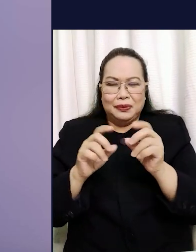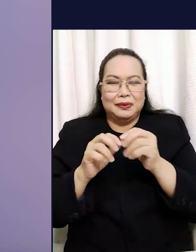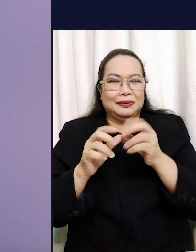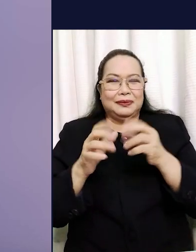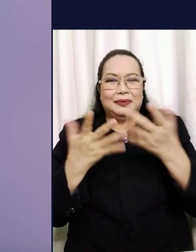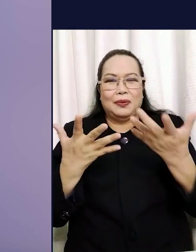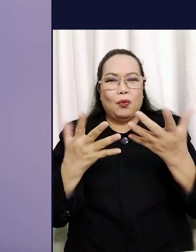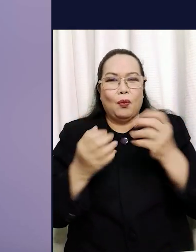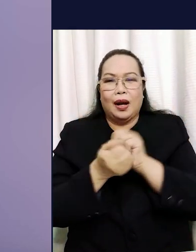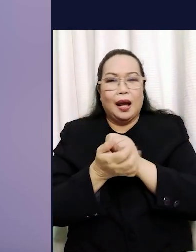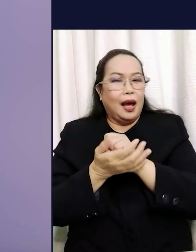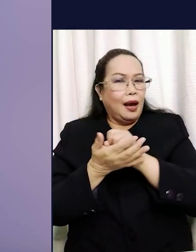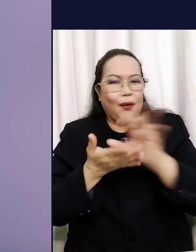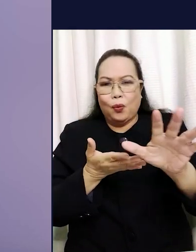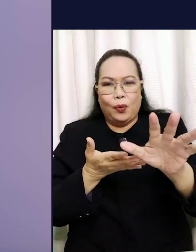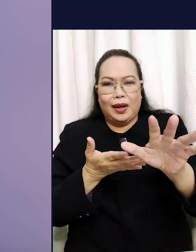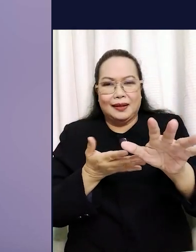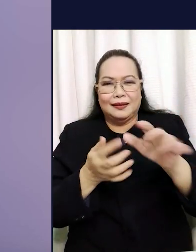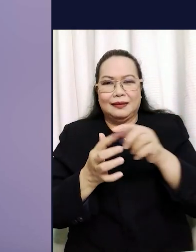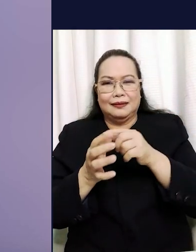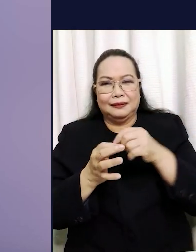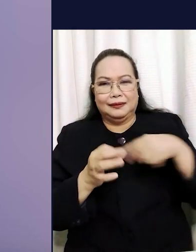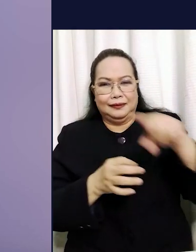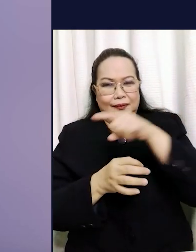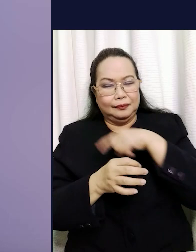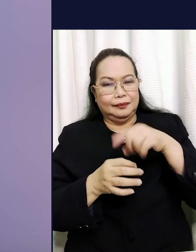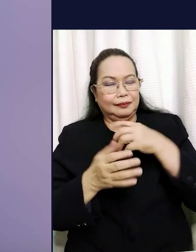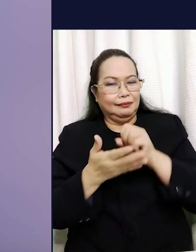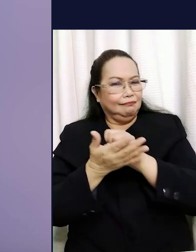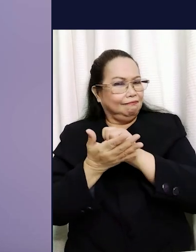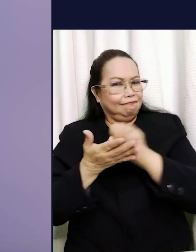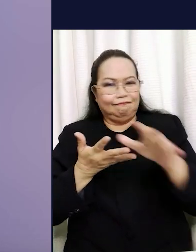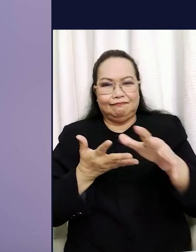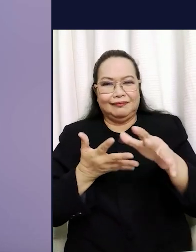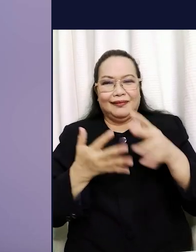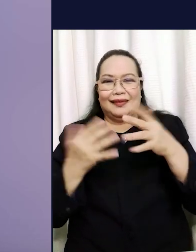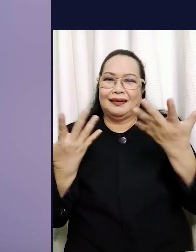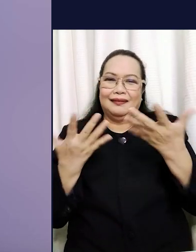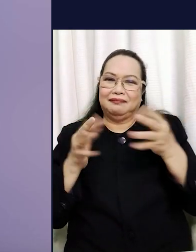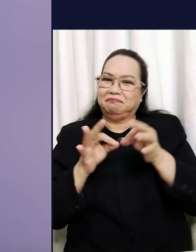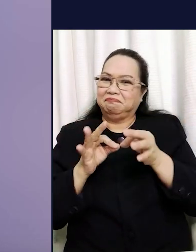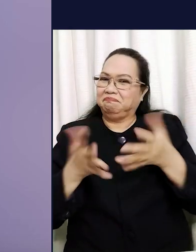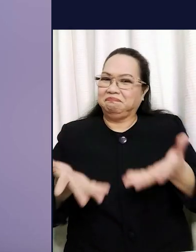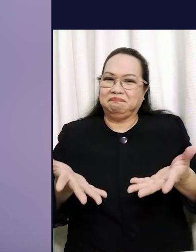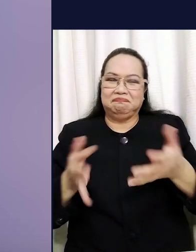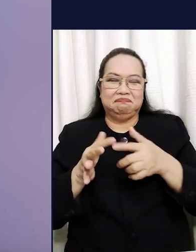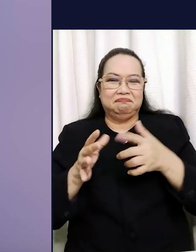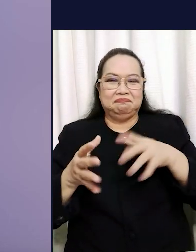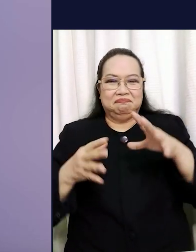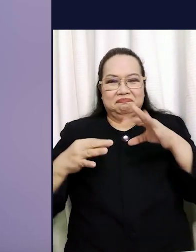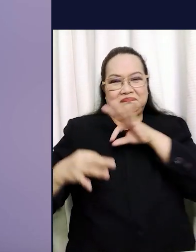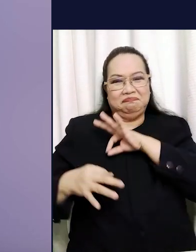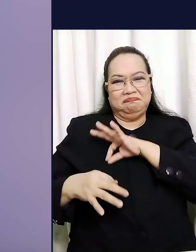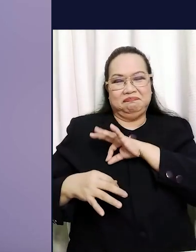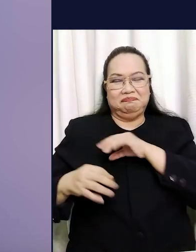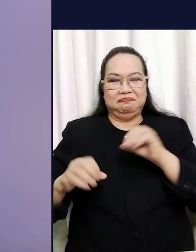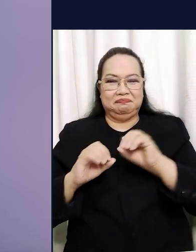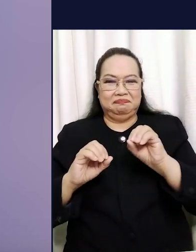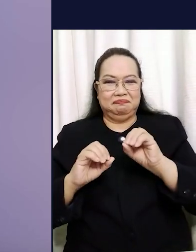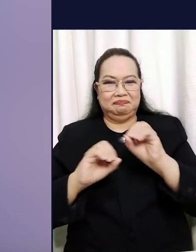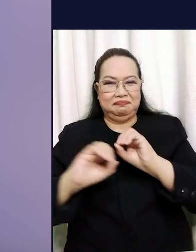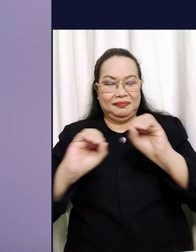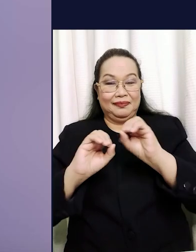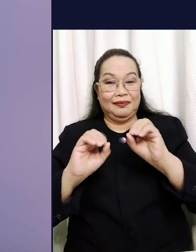nothing. Simply means, love is what matters really. And then, the